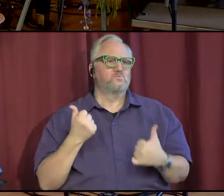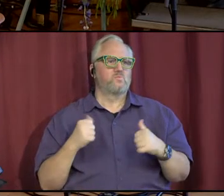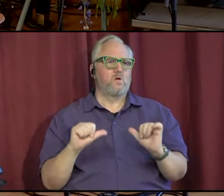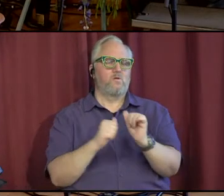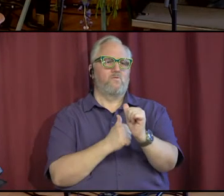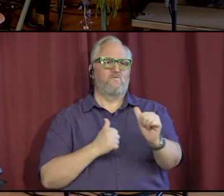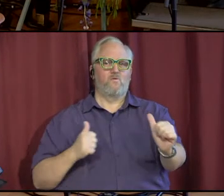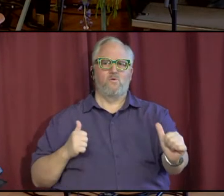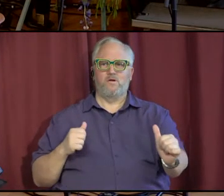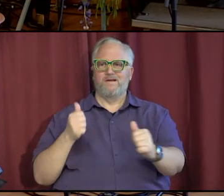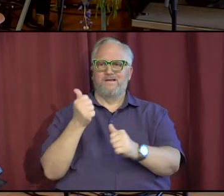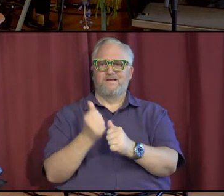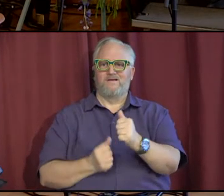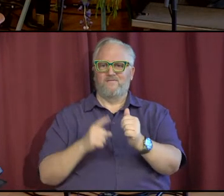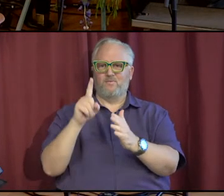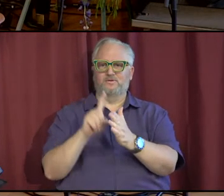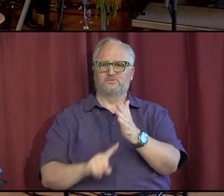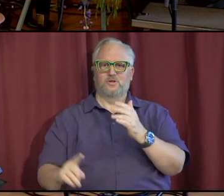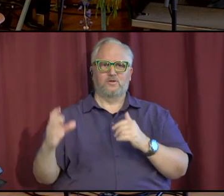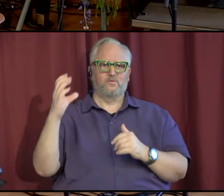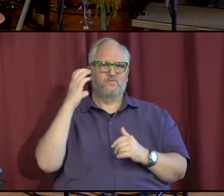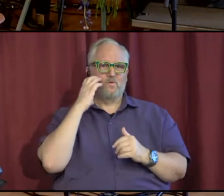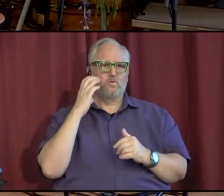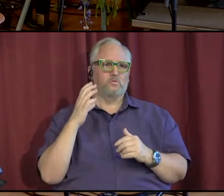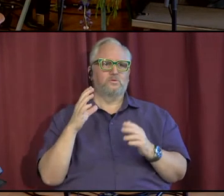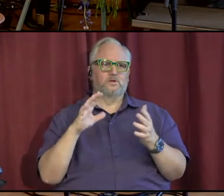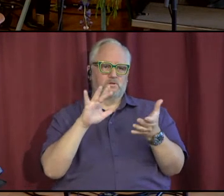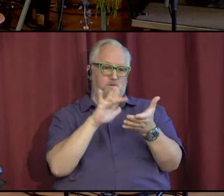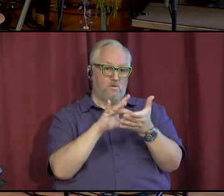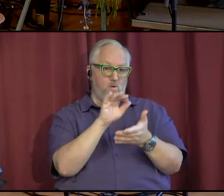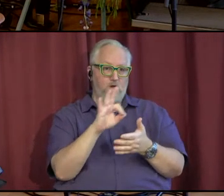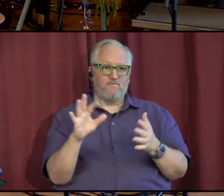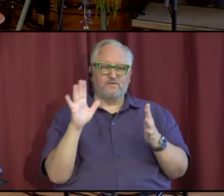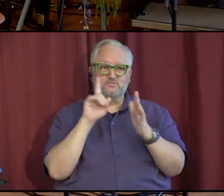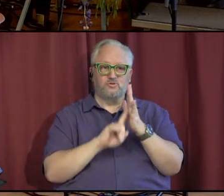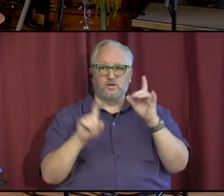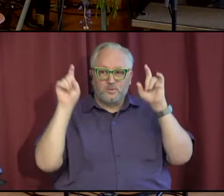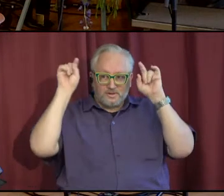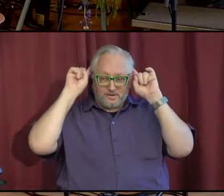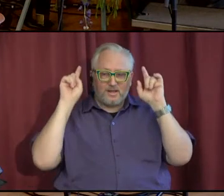So everybody check your phone and go like this and we'll be all set.